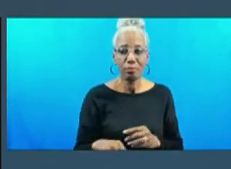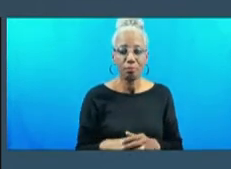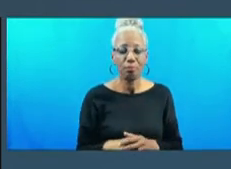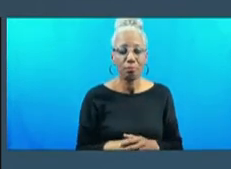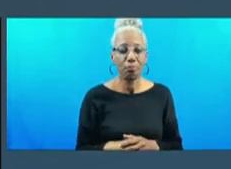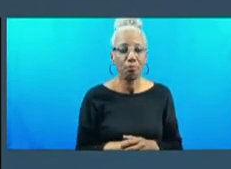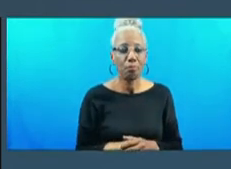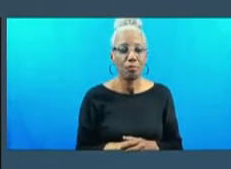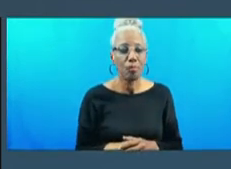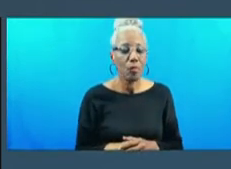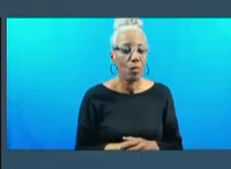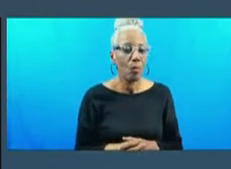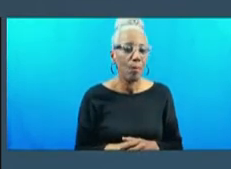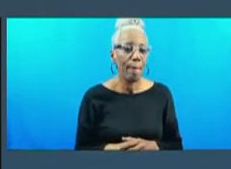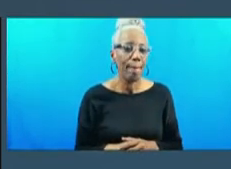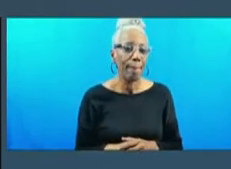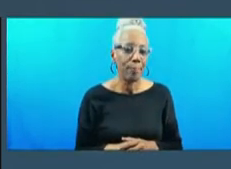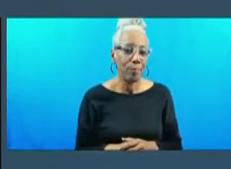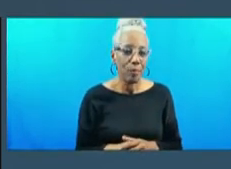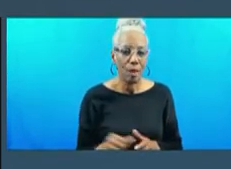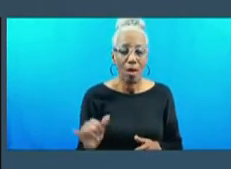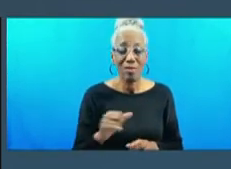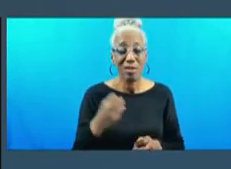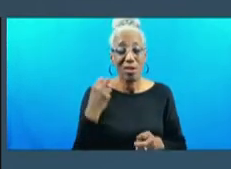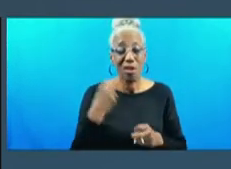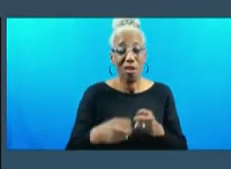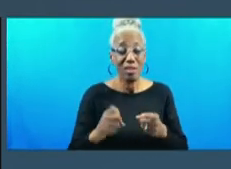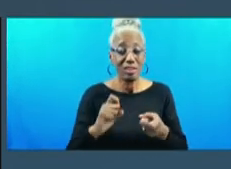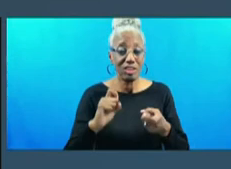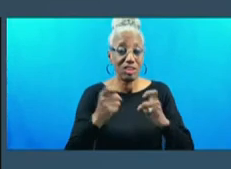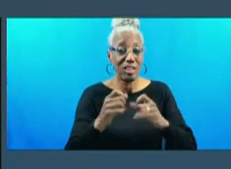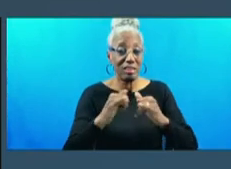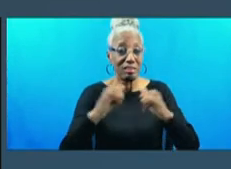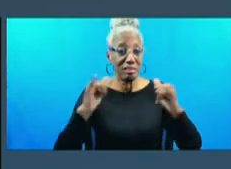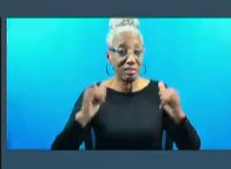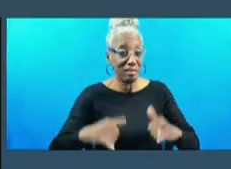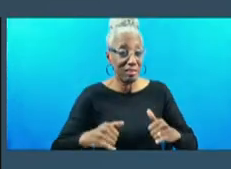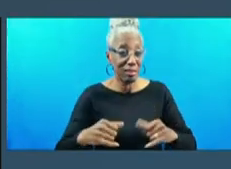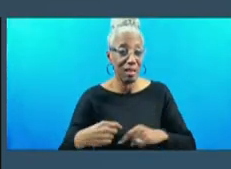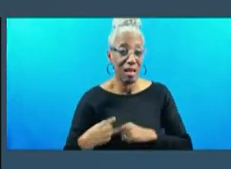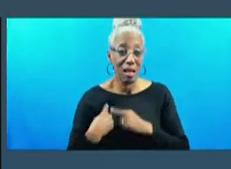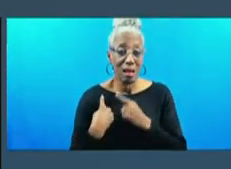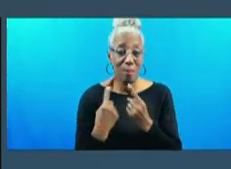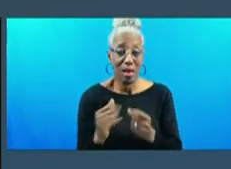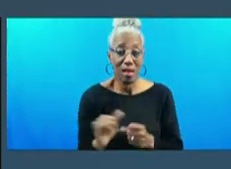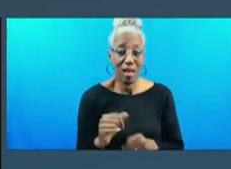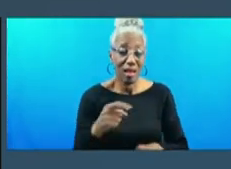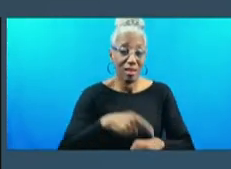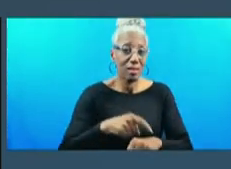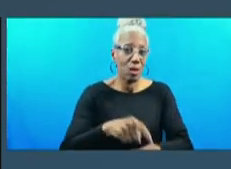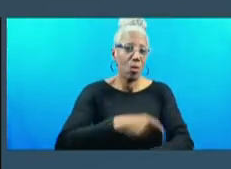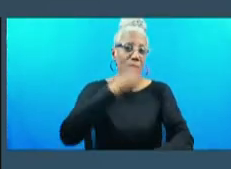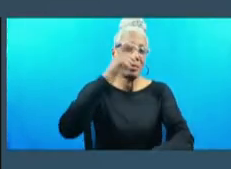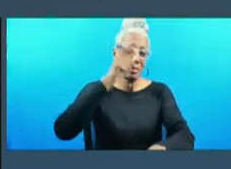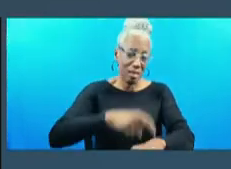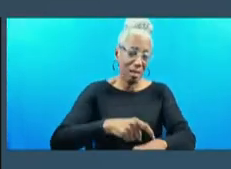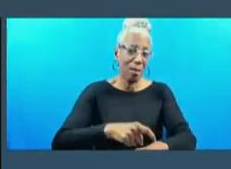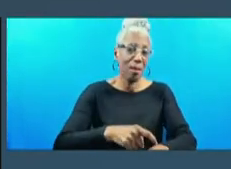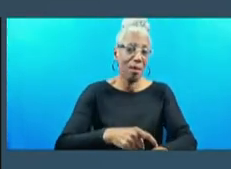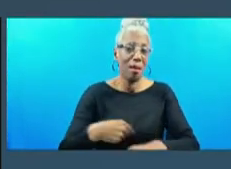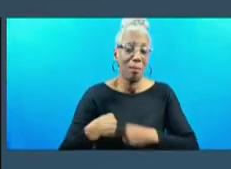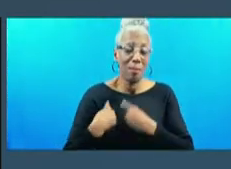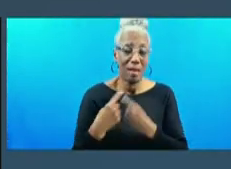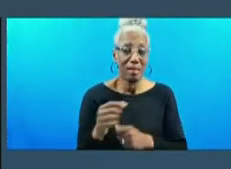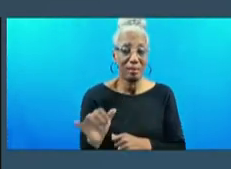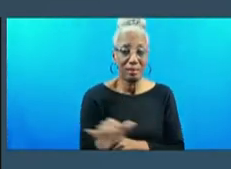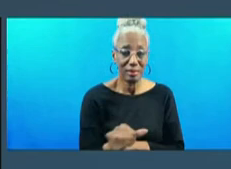a system that has operated this way for decades. But we commit to sharing everything with Dr. McKnight